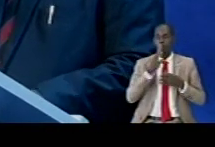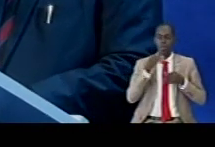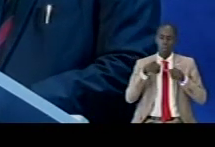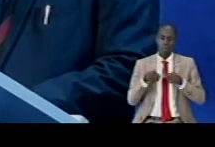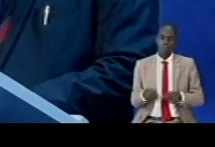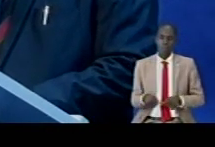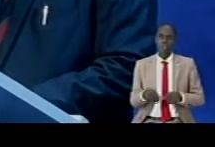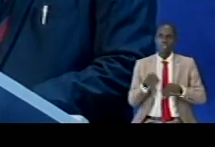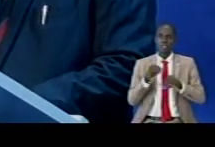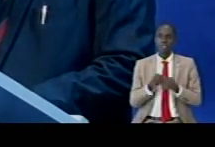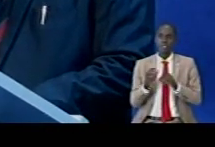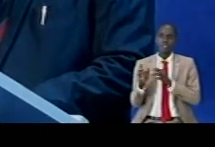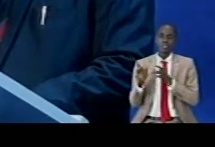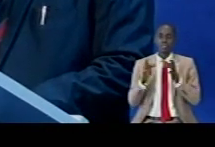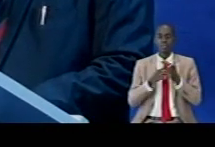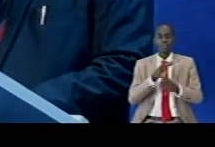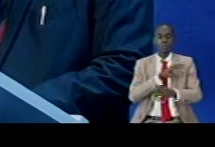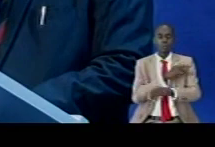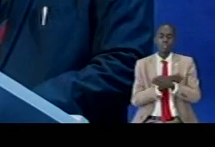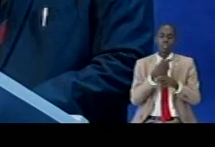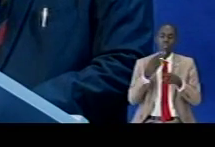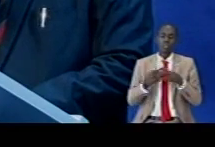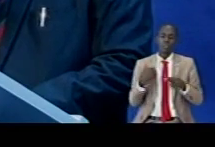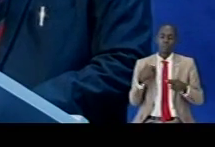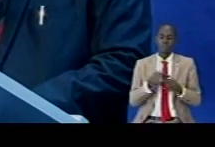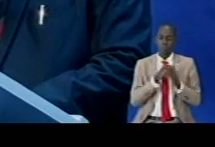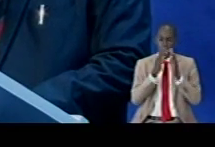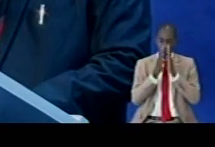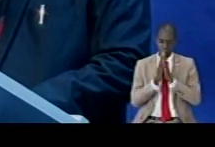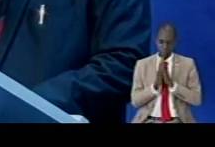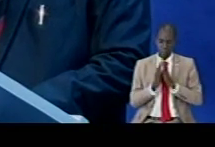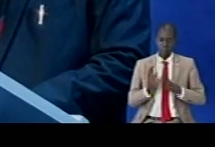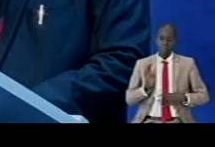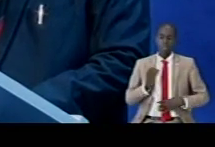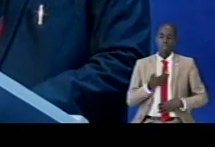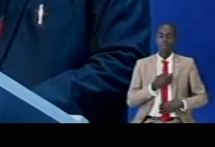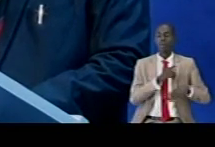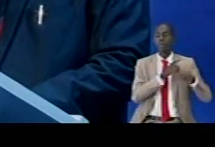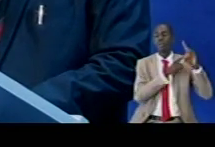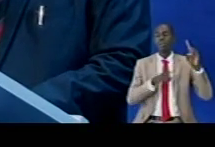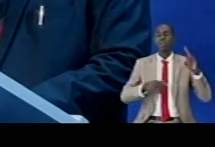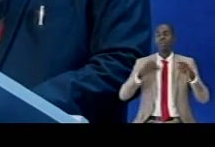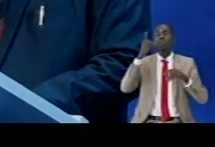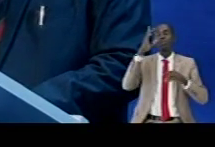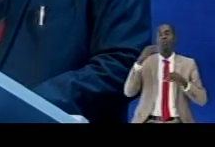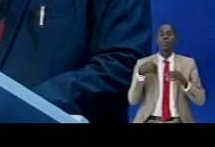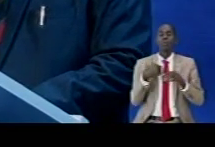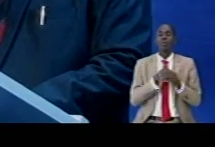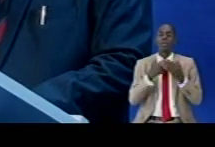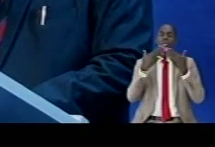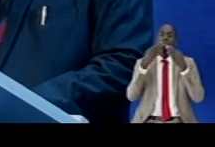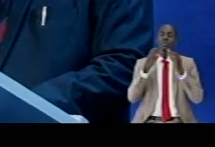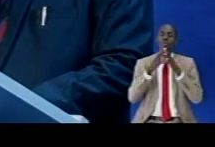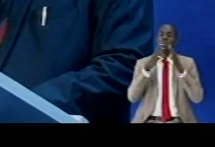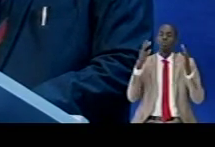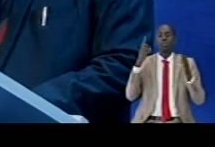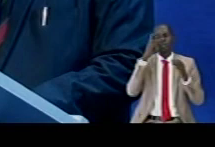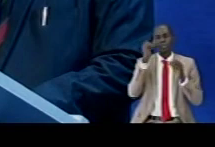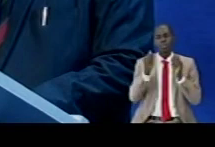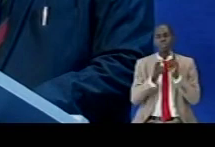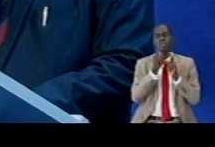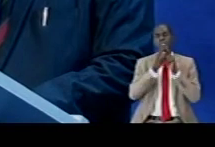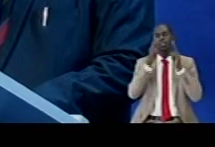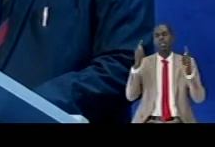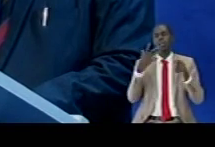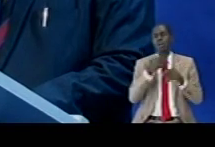In Jesus' mighty name we pray. Amen. Our Lord and our God in heaven, we thank you very much for the great and mighty things you have